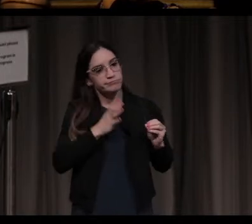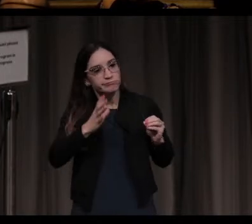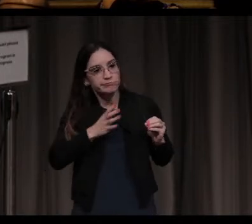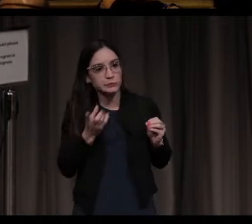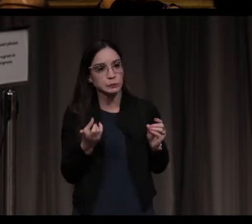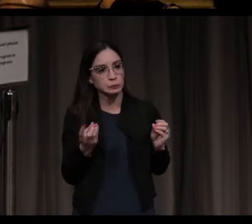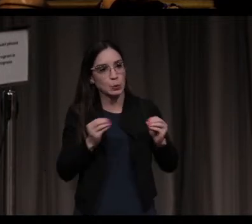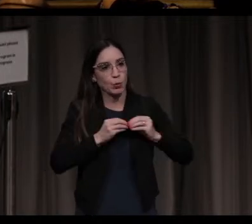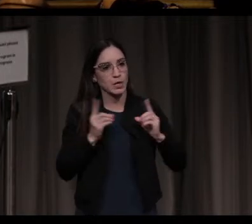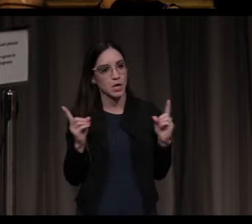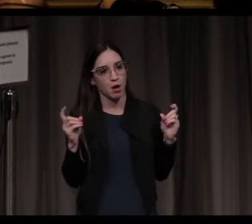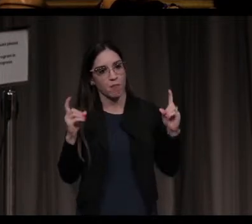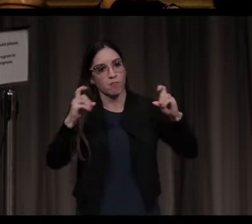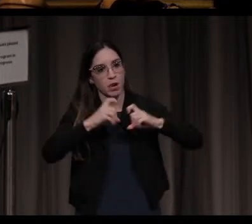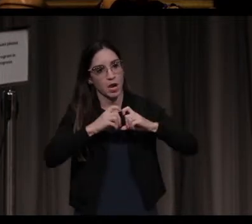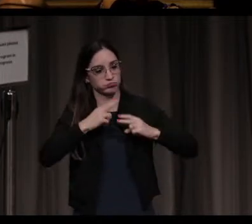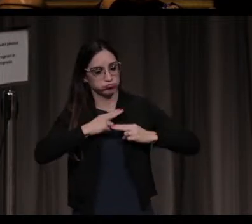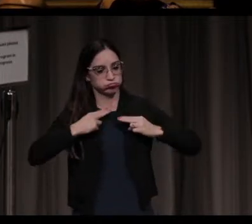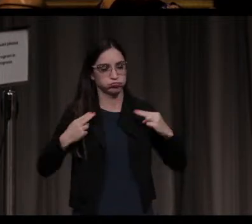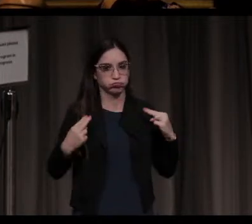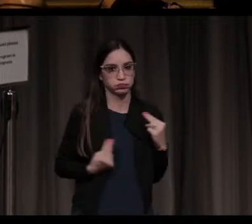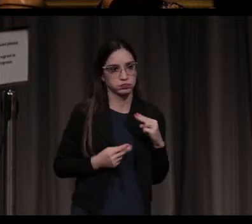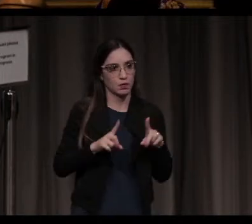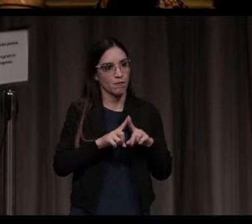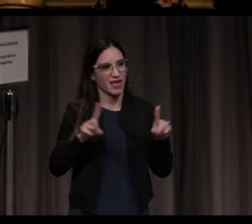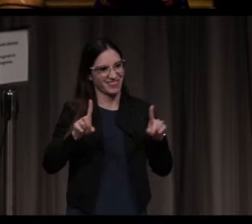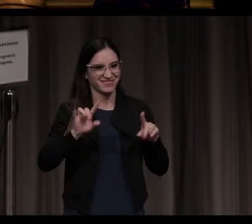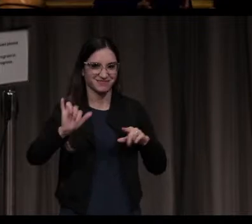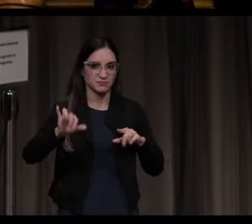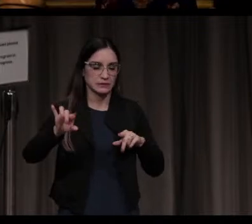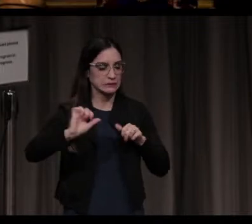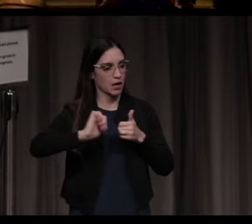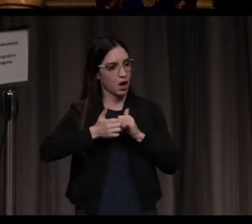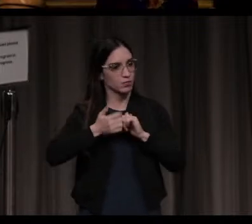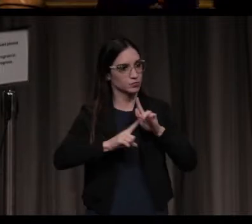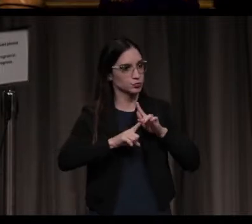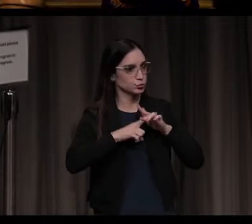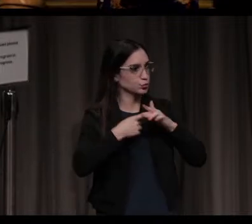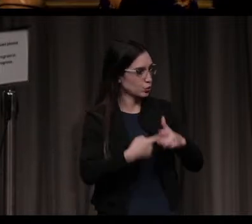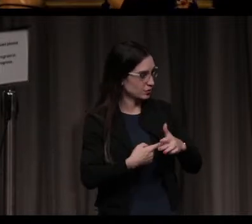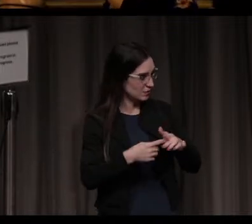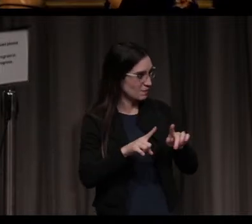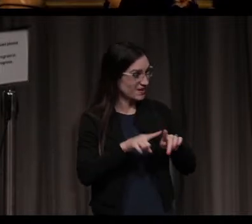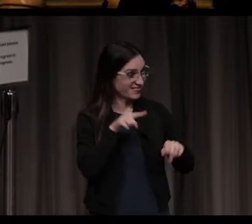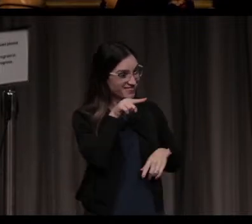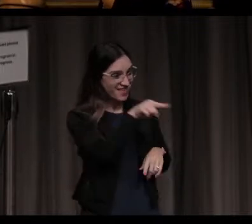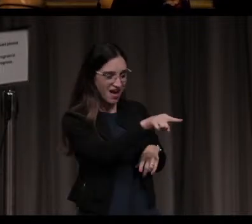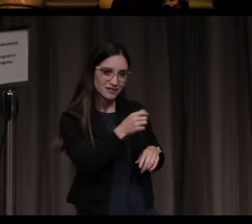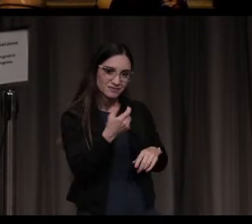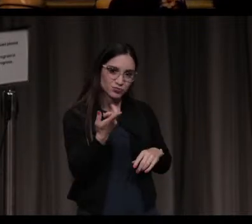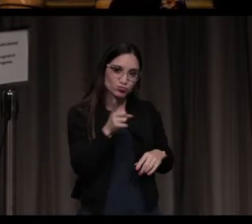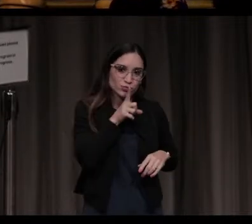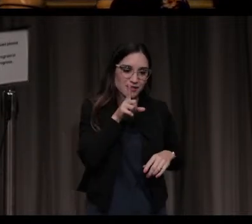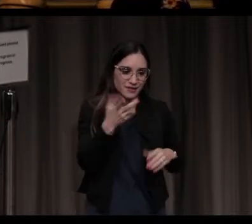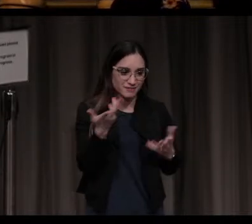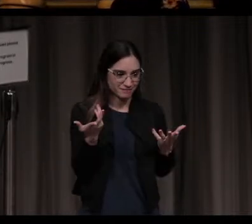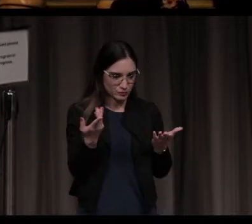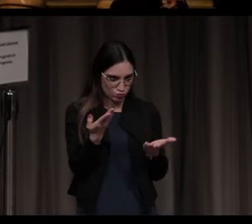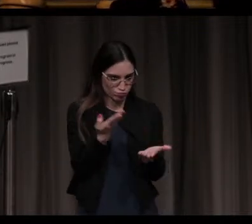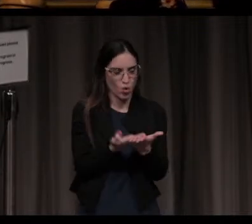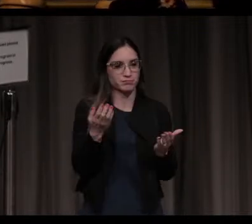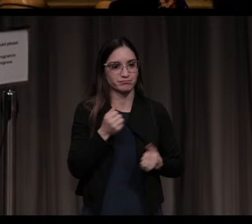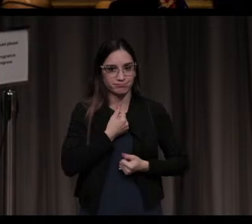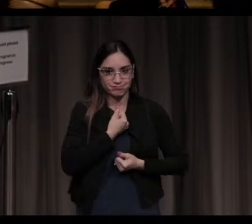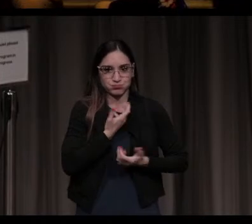and the storytelling really takes off as well. But I think that this particular expression of abstraction really helps us to point back